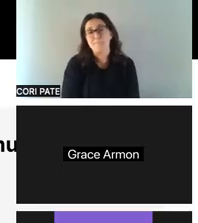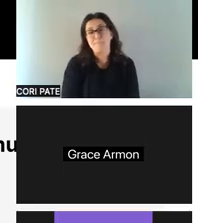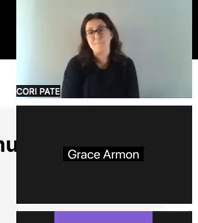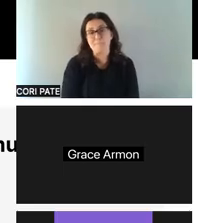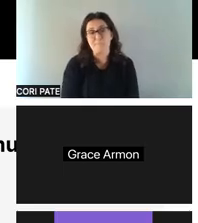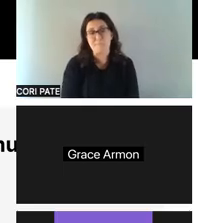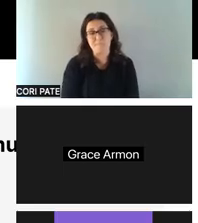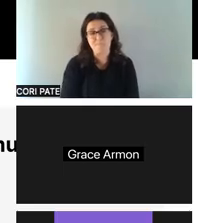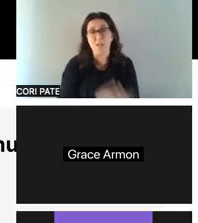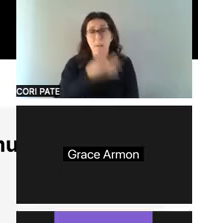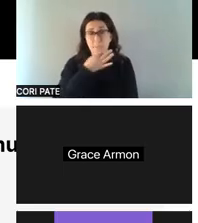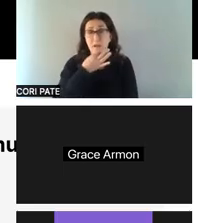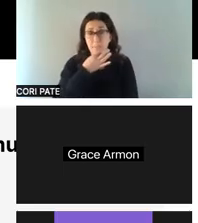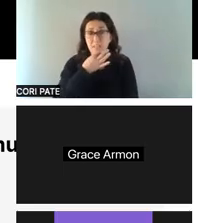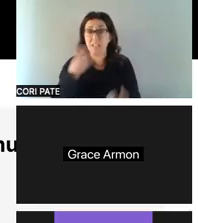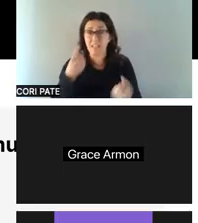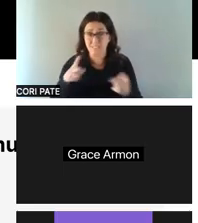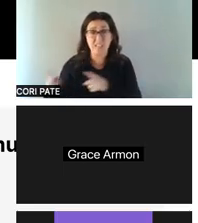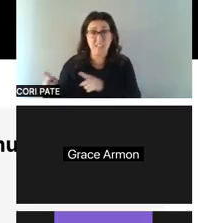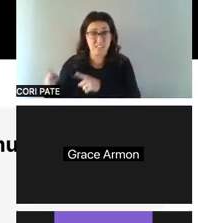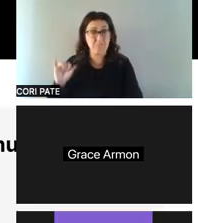Upcoming events. Okay.